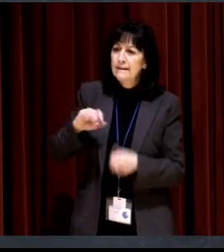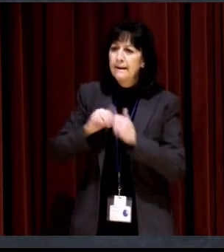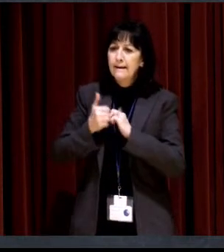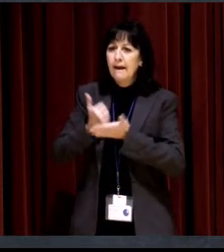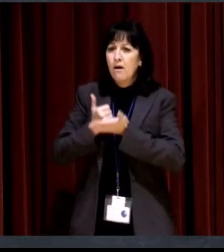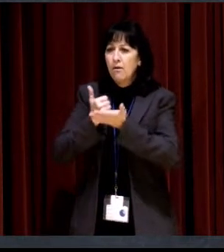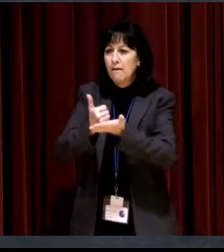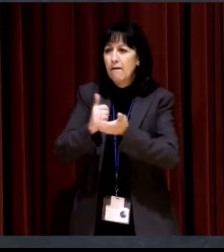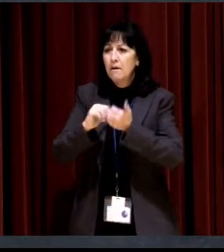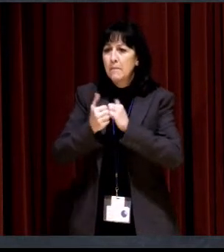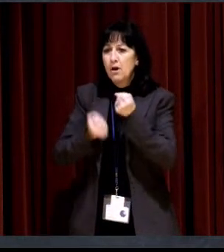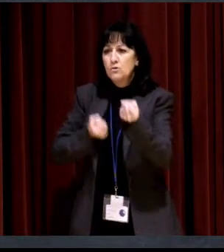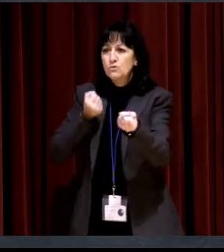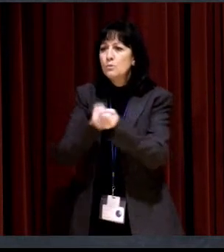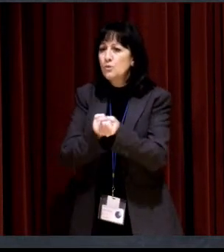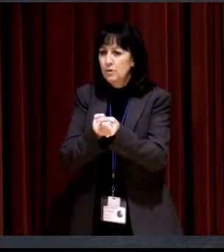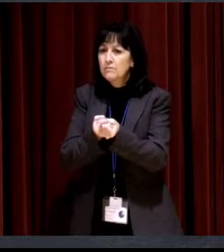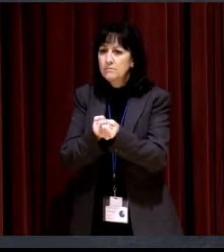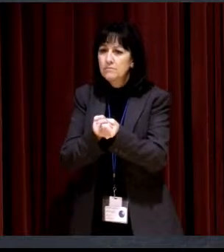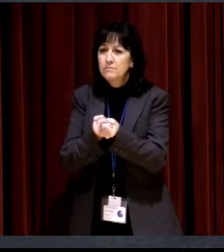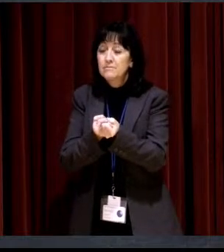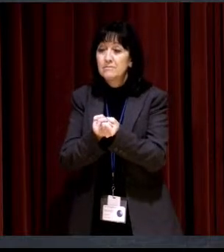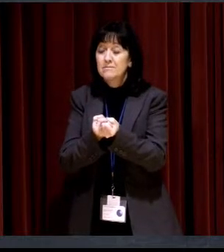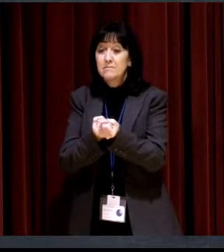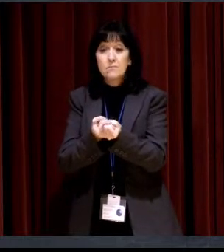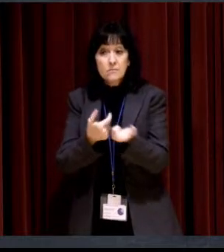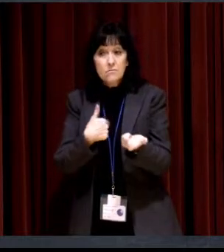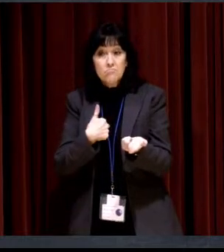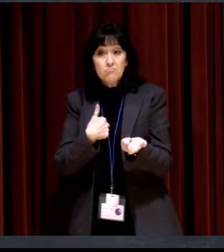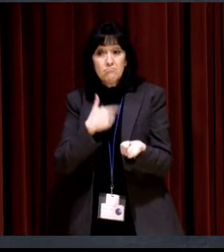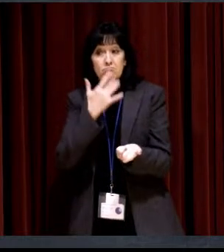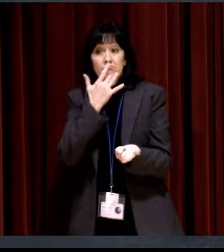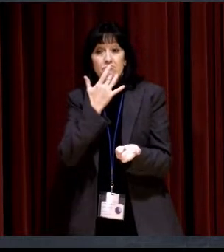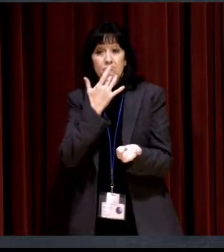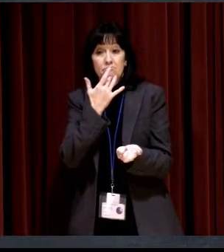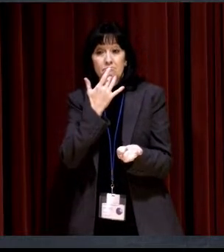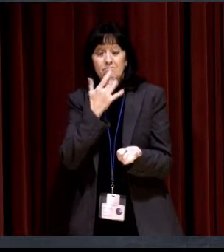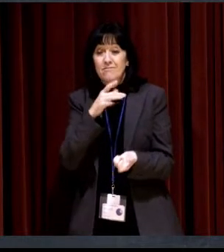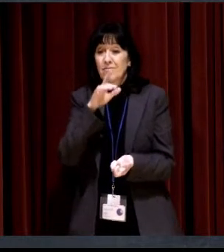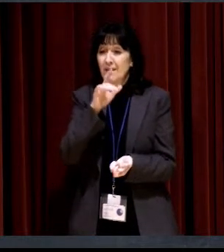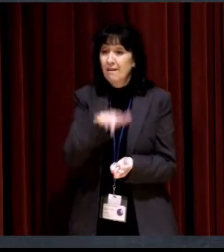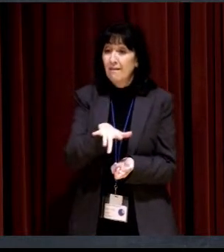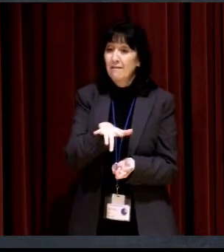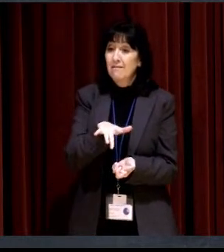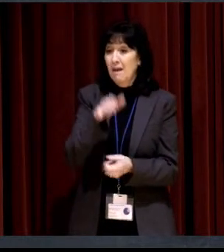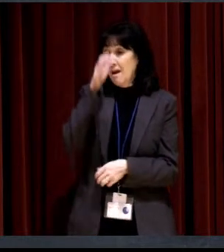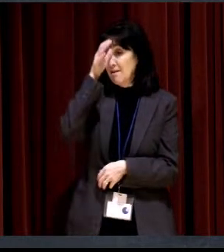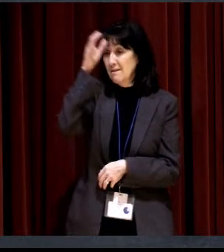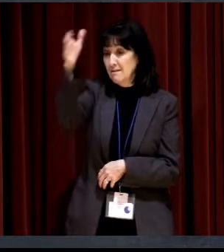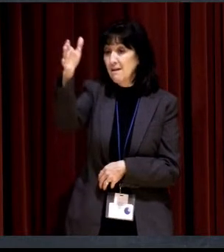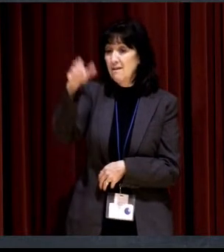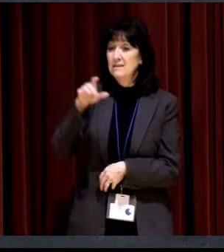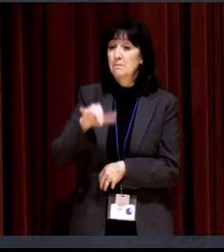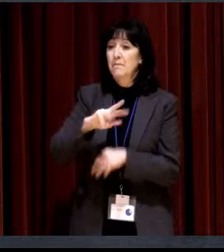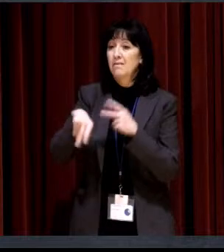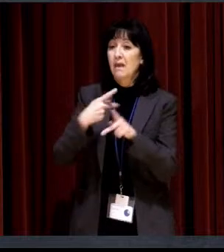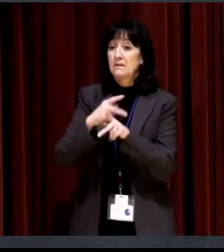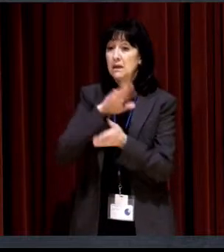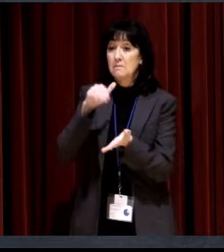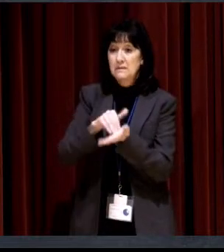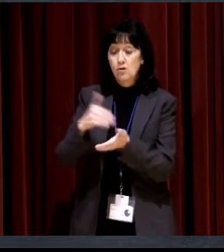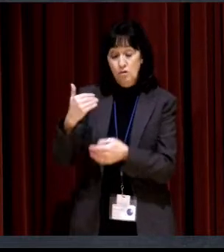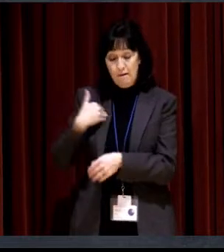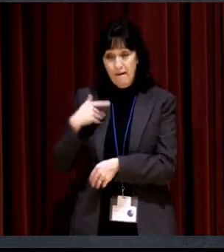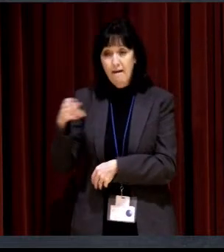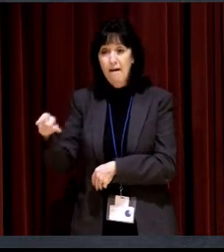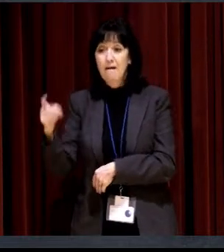won't speak for the district, but we like the concept of the dual gen center. We have one on the east side,